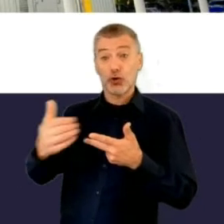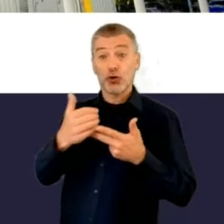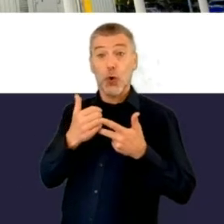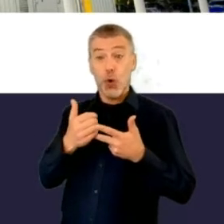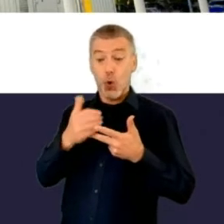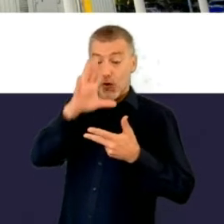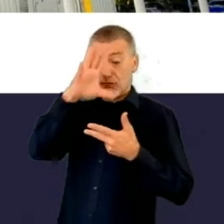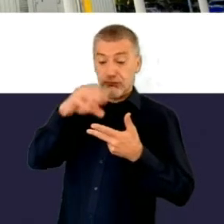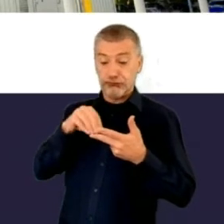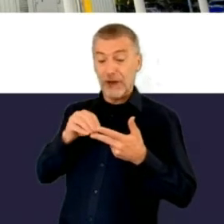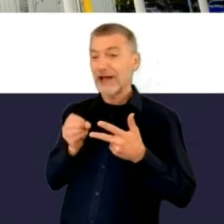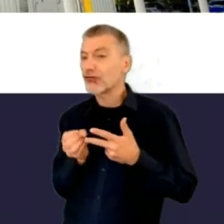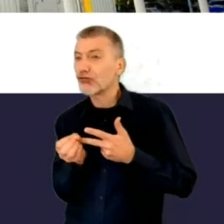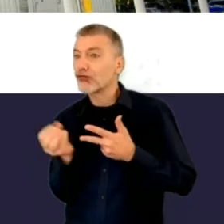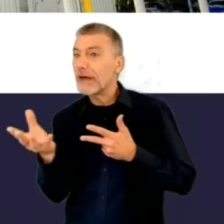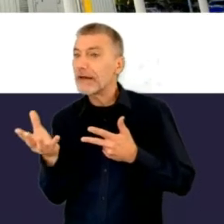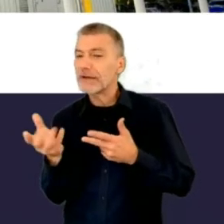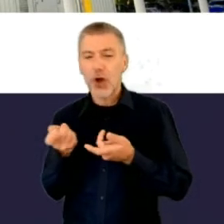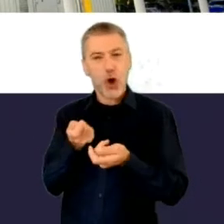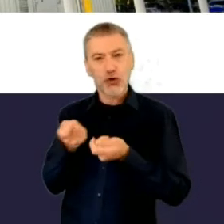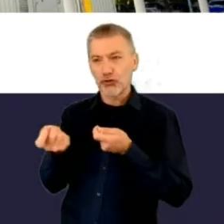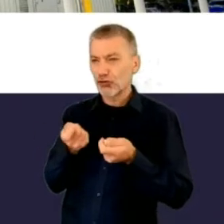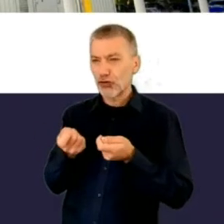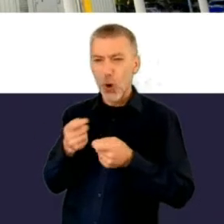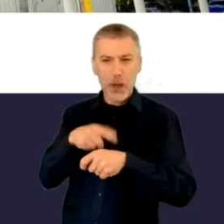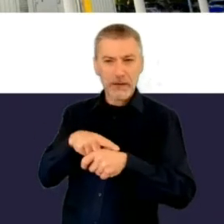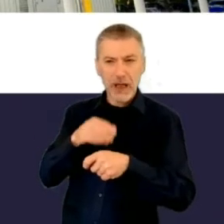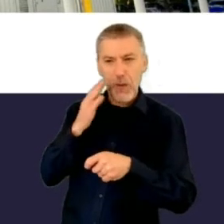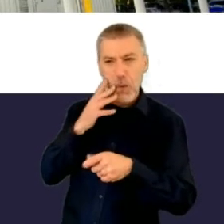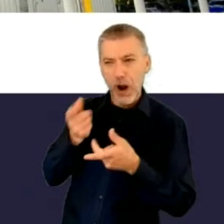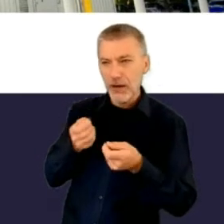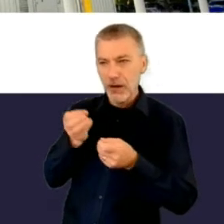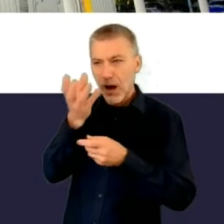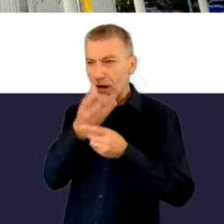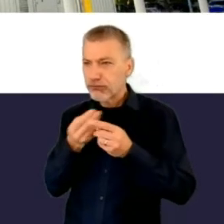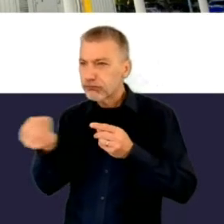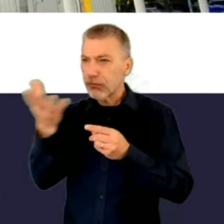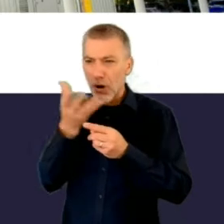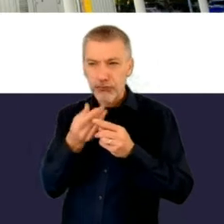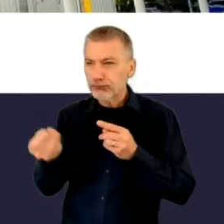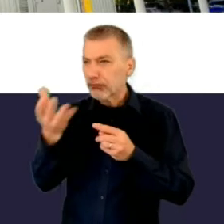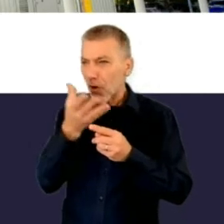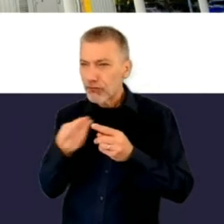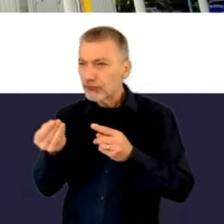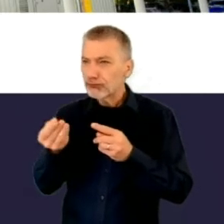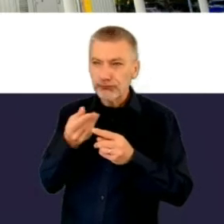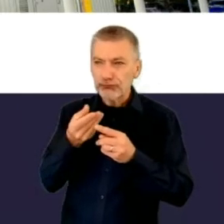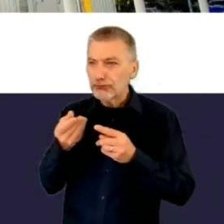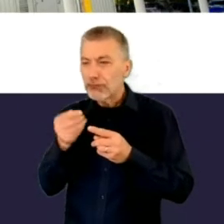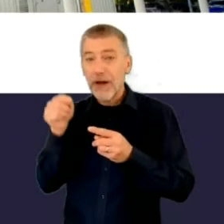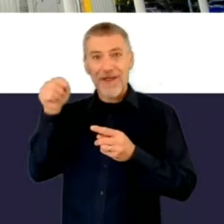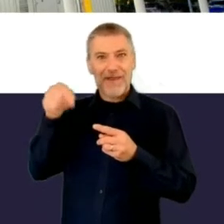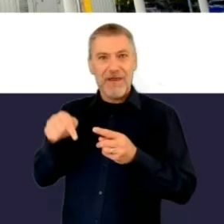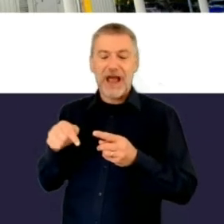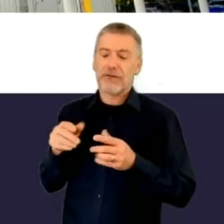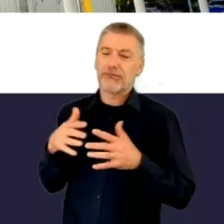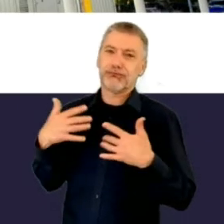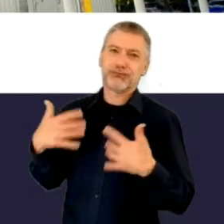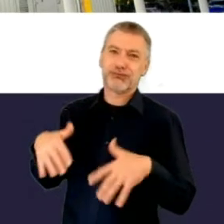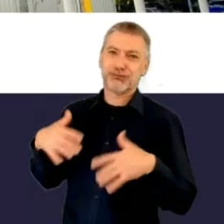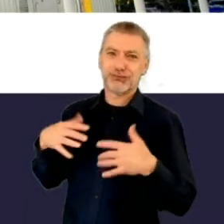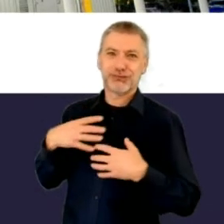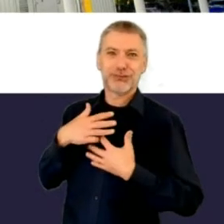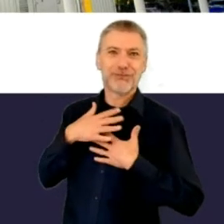way. And these microgrids are, I think, really cool because they can be used